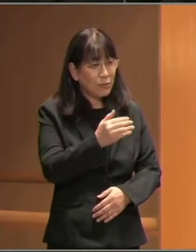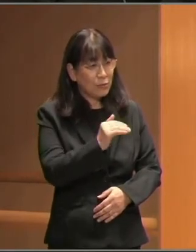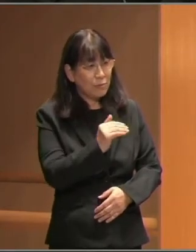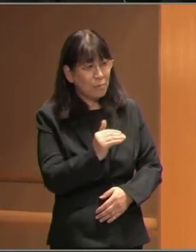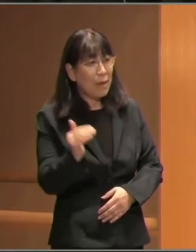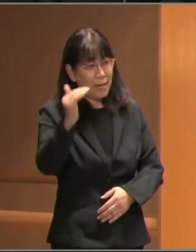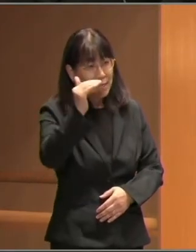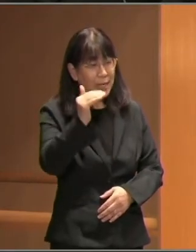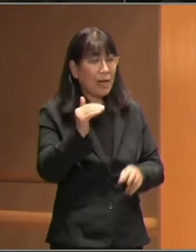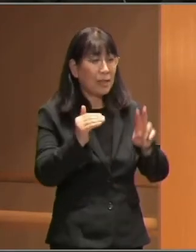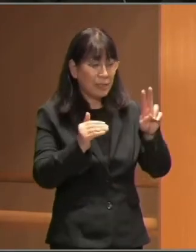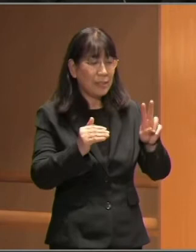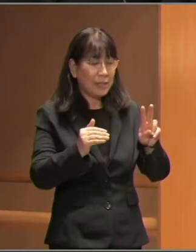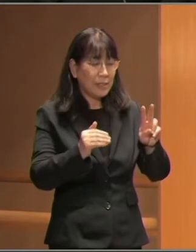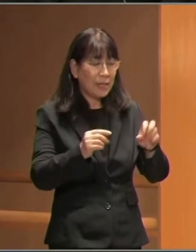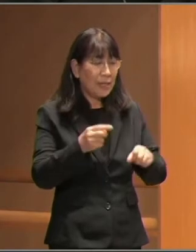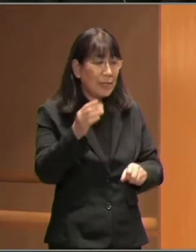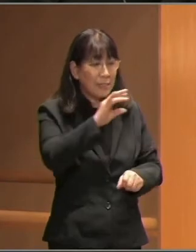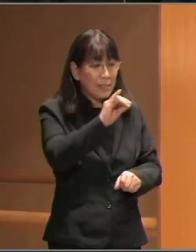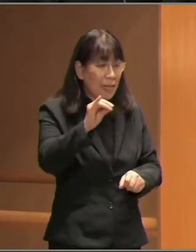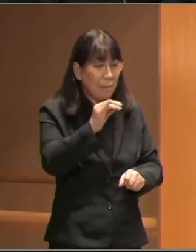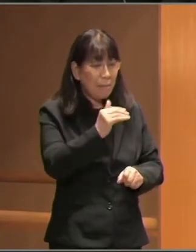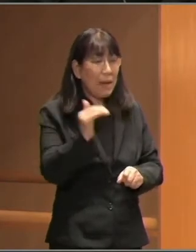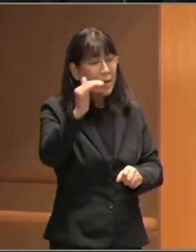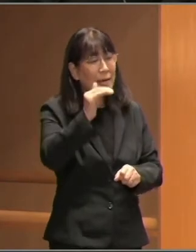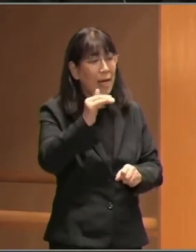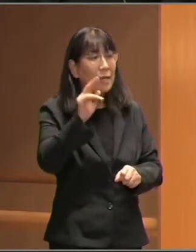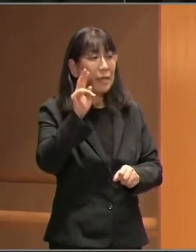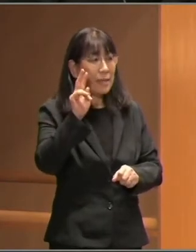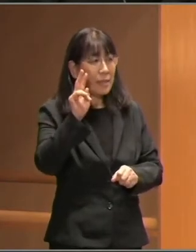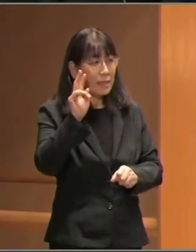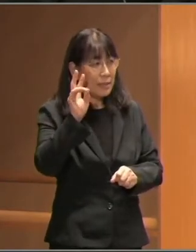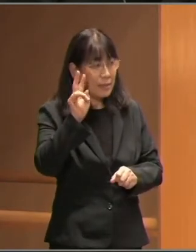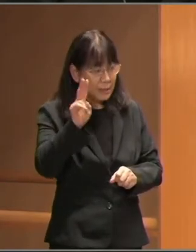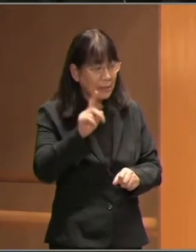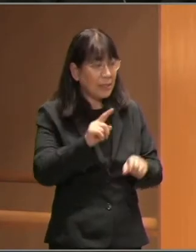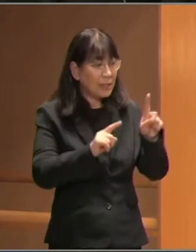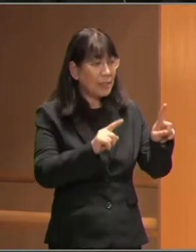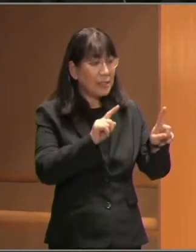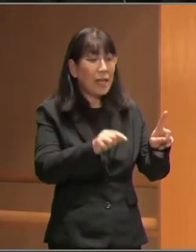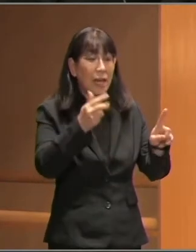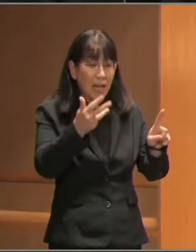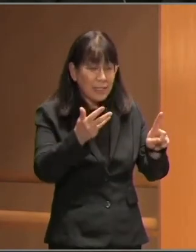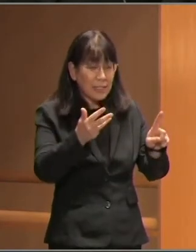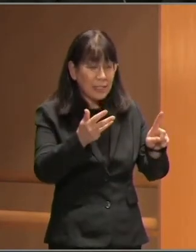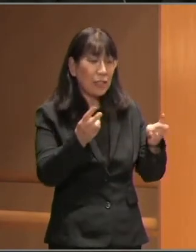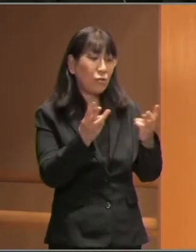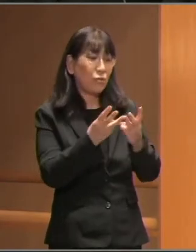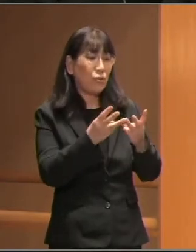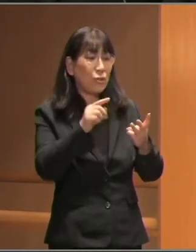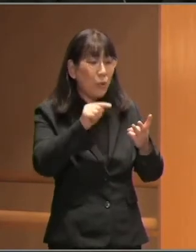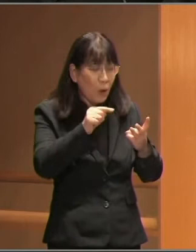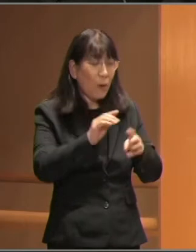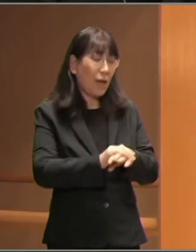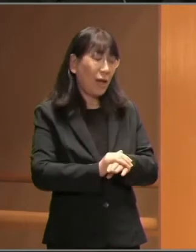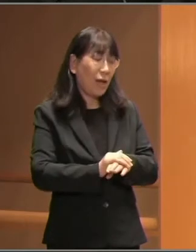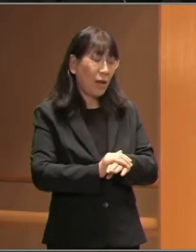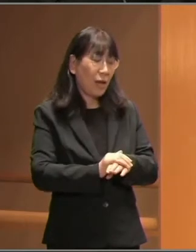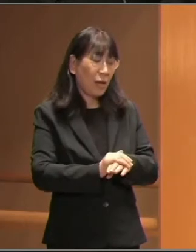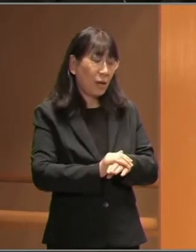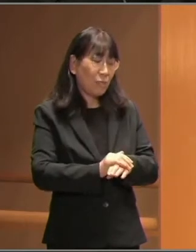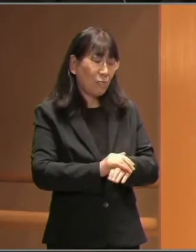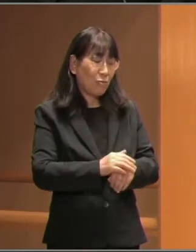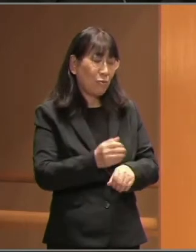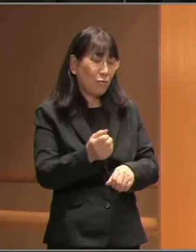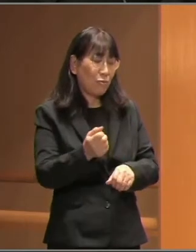goes, if it's log 2, it's 100, and if it's 3, it's 1000. And this 1.8